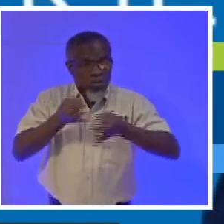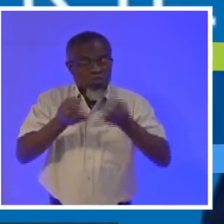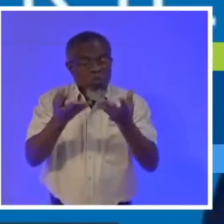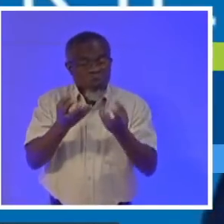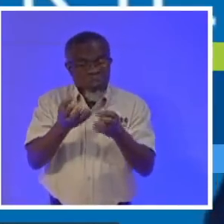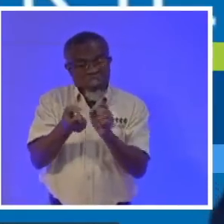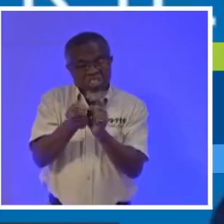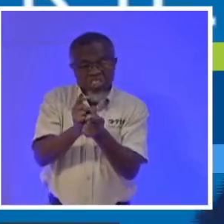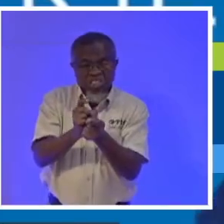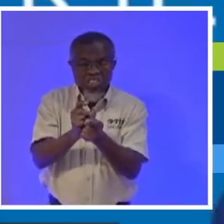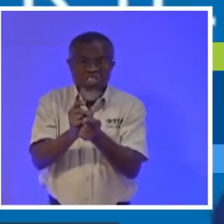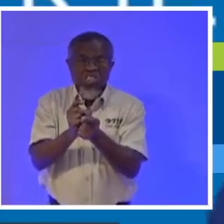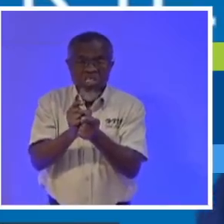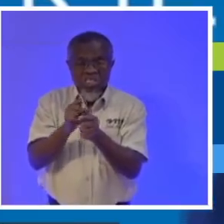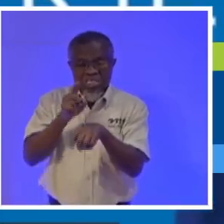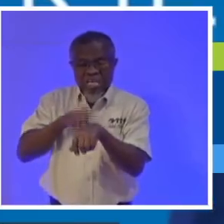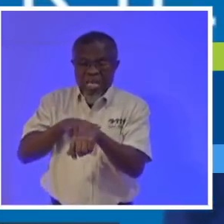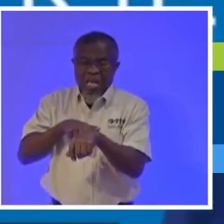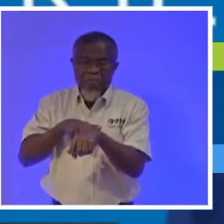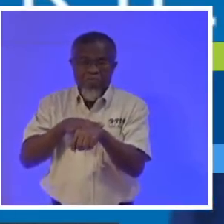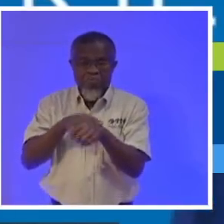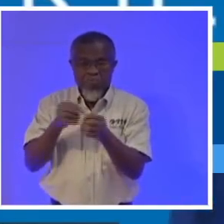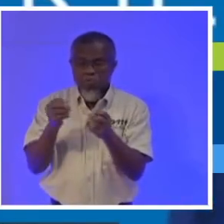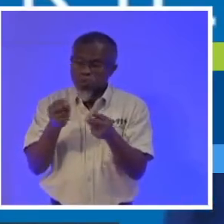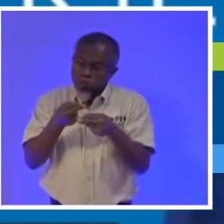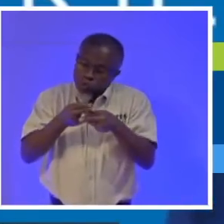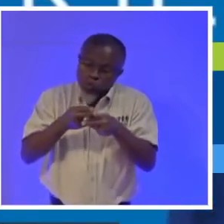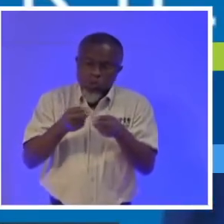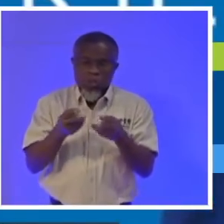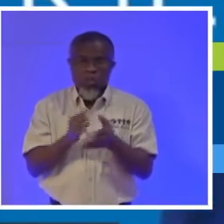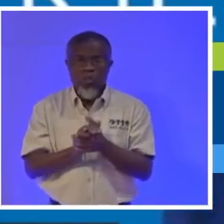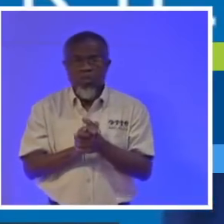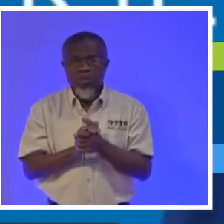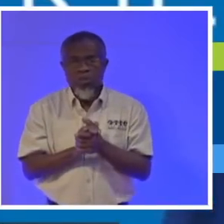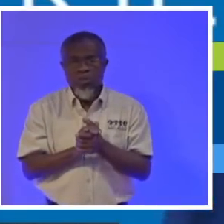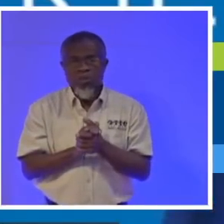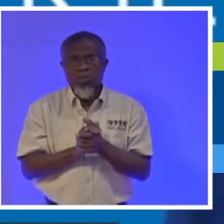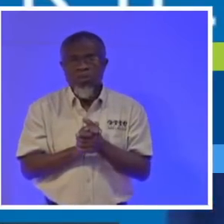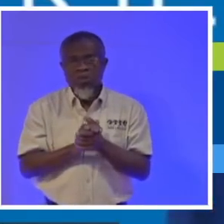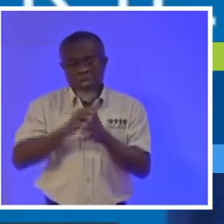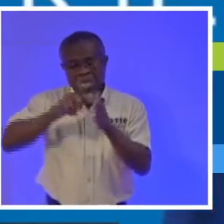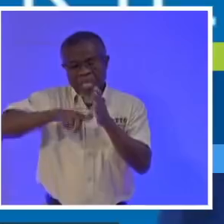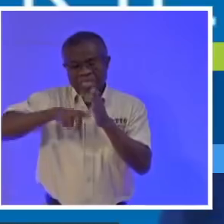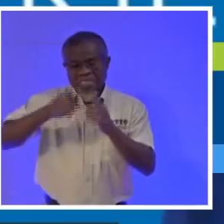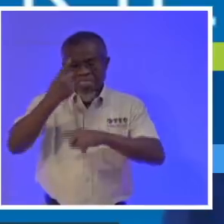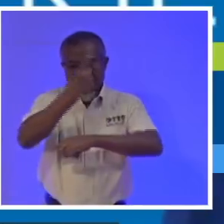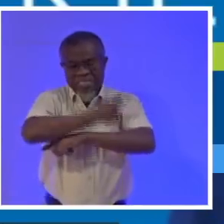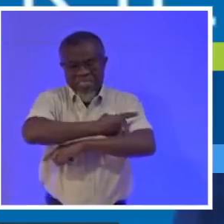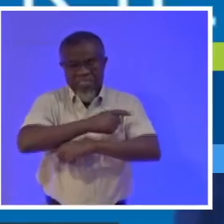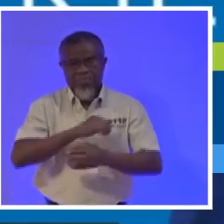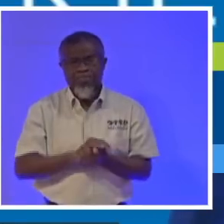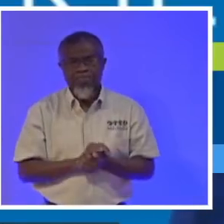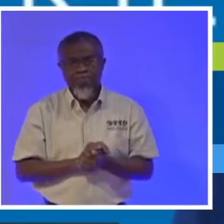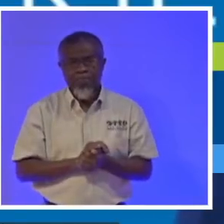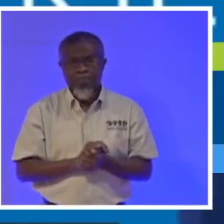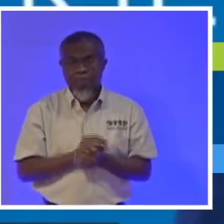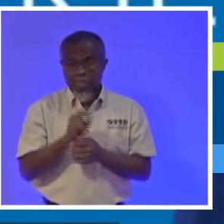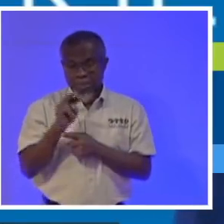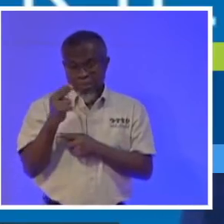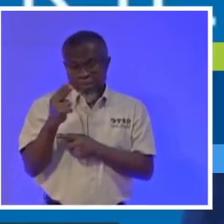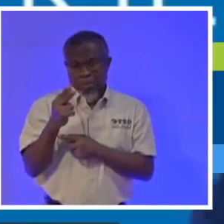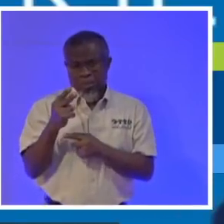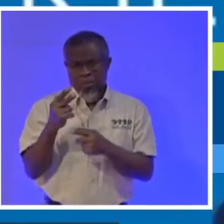much shorter? And my second question, there was a study done in Singapore where